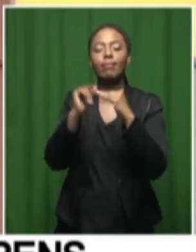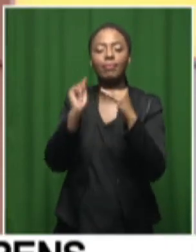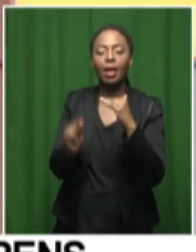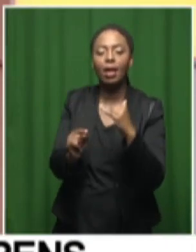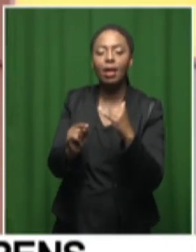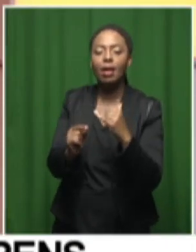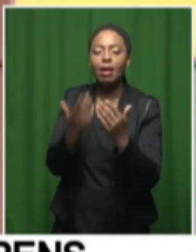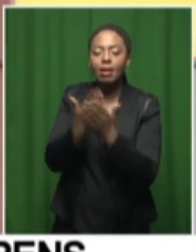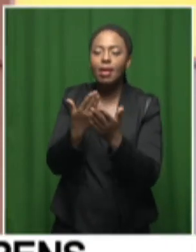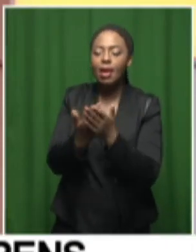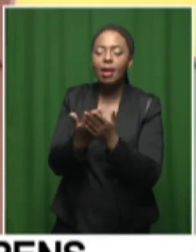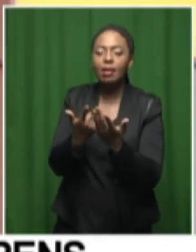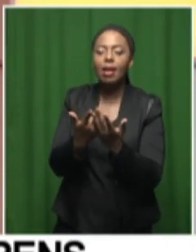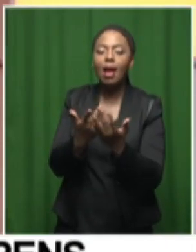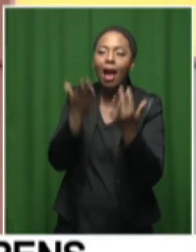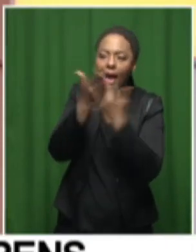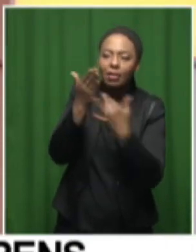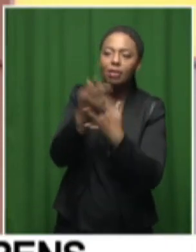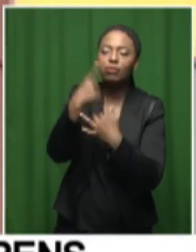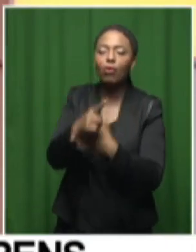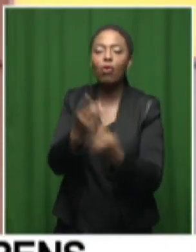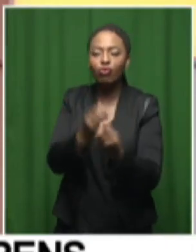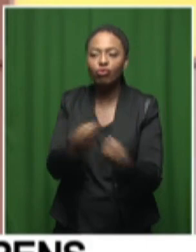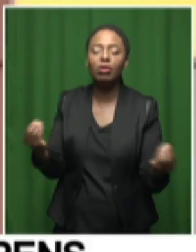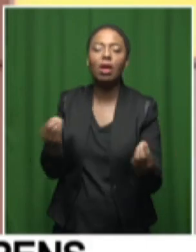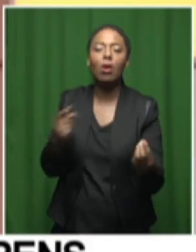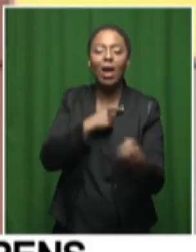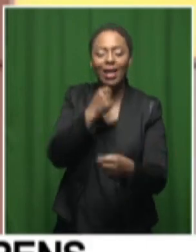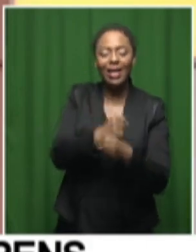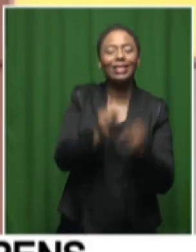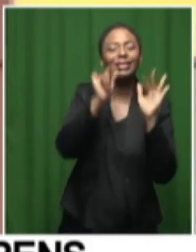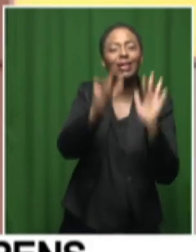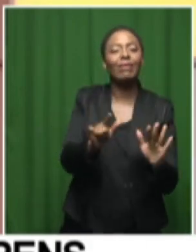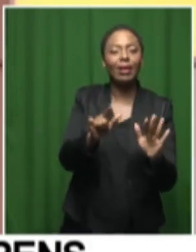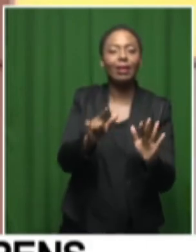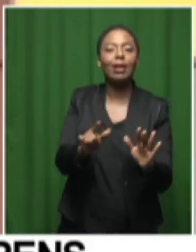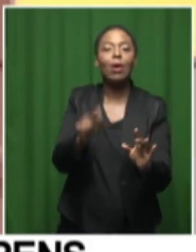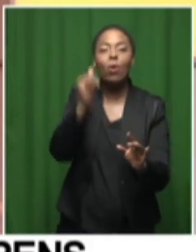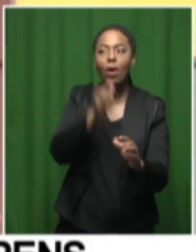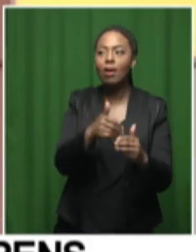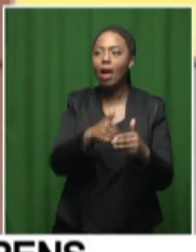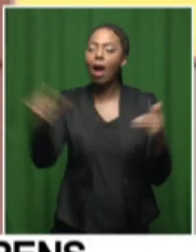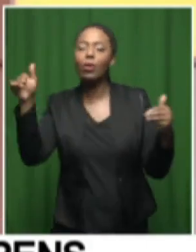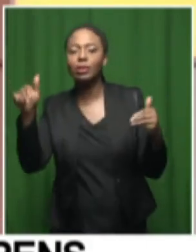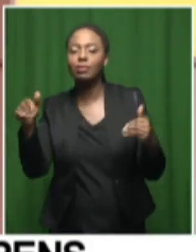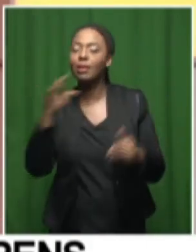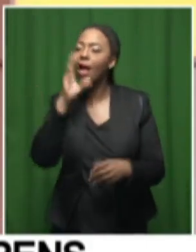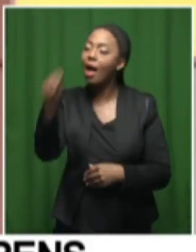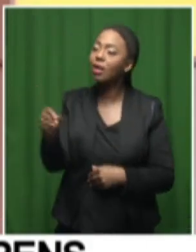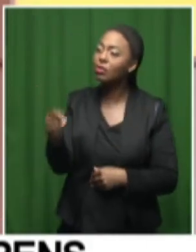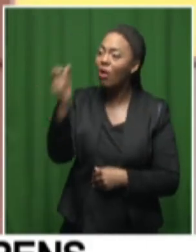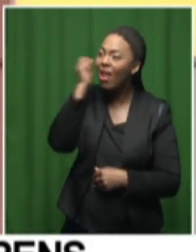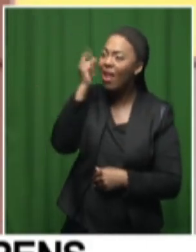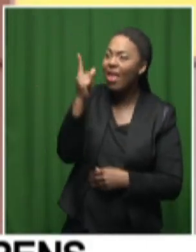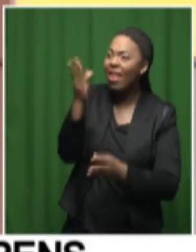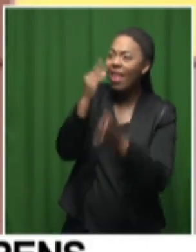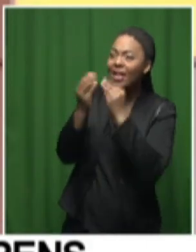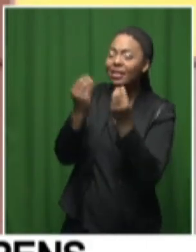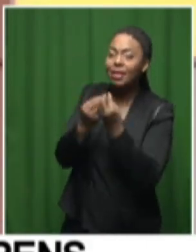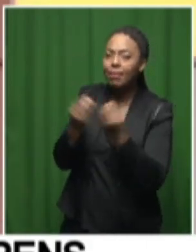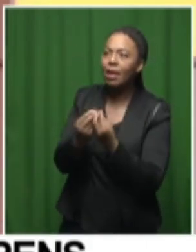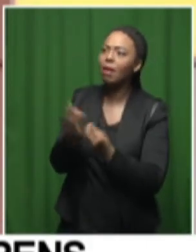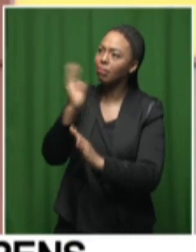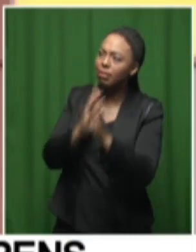young people can do. They were grade 7s. It's a matric set work. And when they walked out, I was like, so what did you get from the place? Like, Yasmaru, Isabel, this.